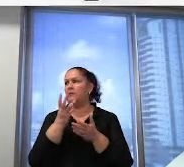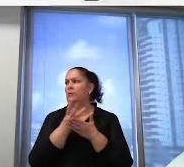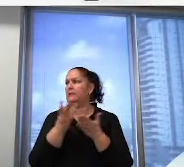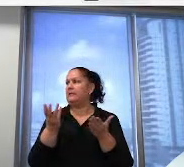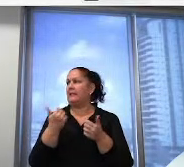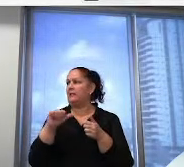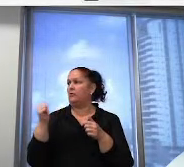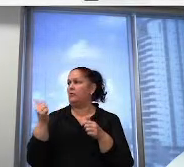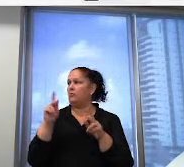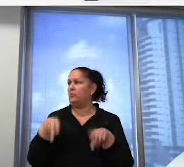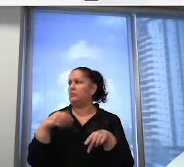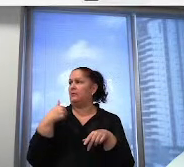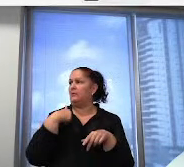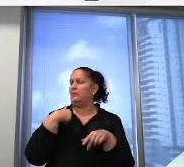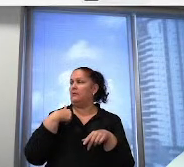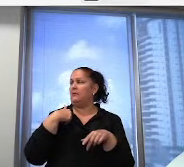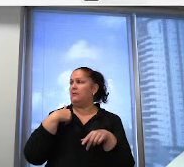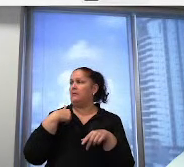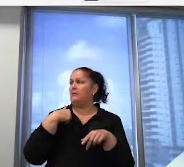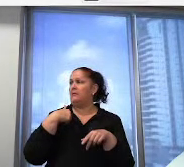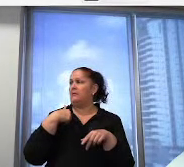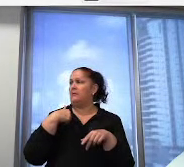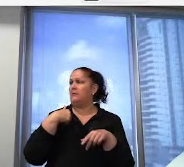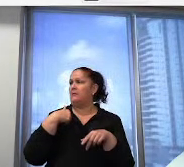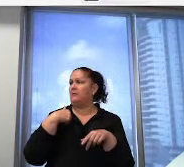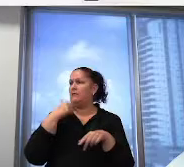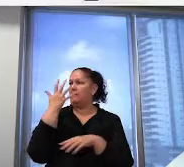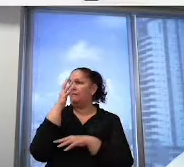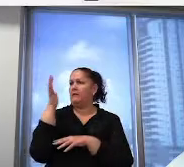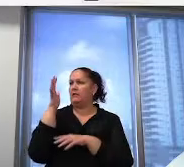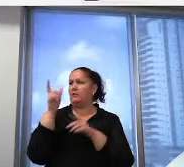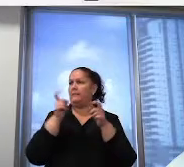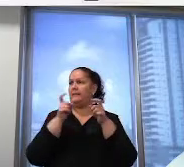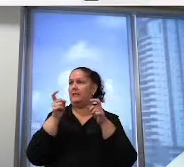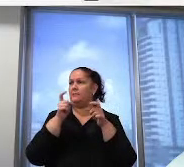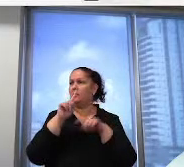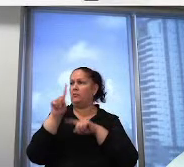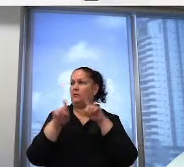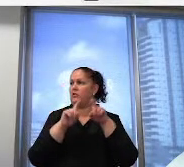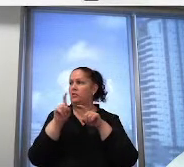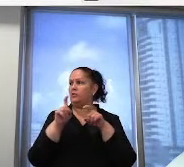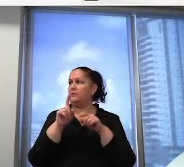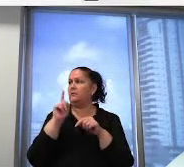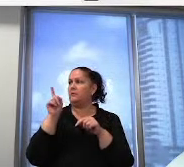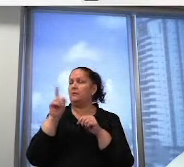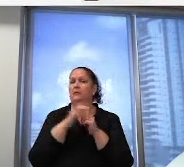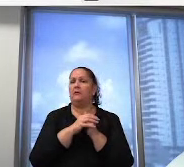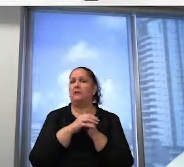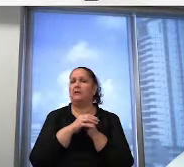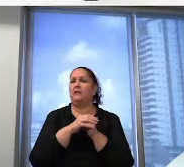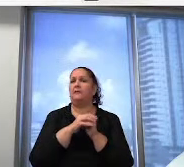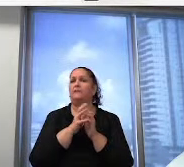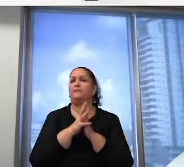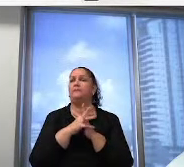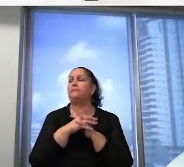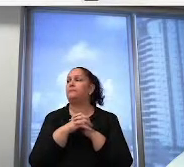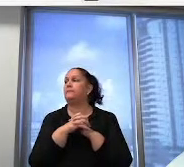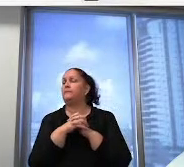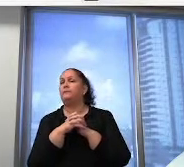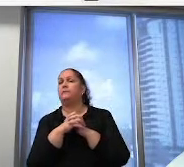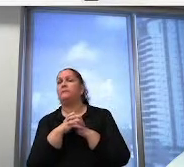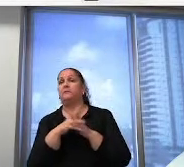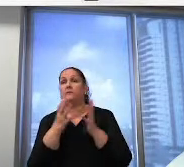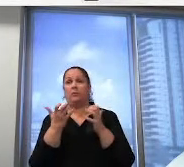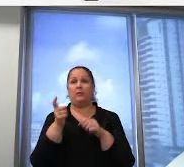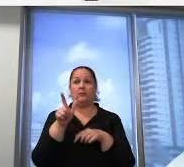of the witnesses, is there anybody else that has a, of the council, vegetation management question? Mr. Hempling. Sorry.